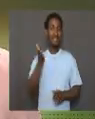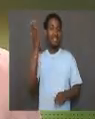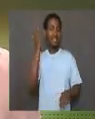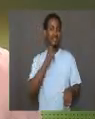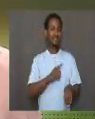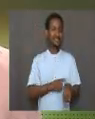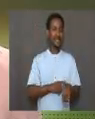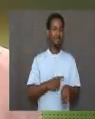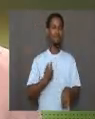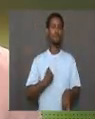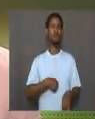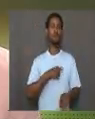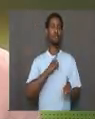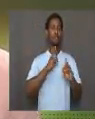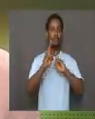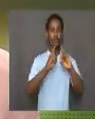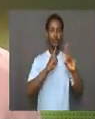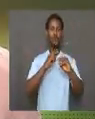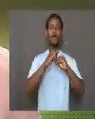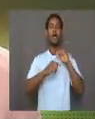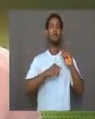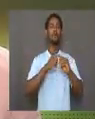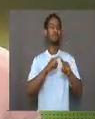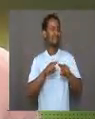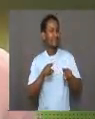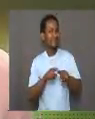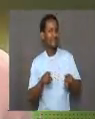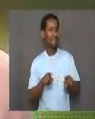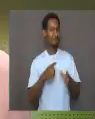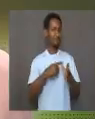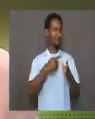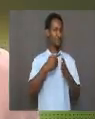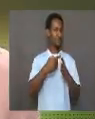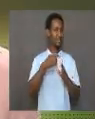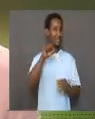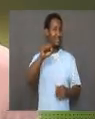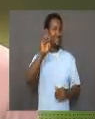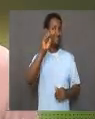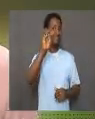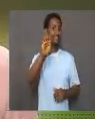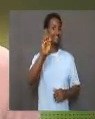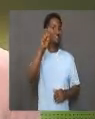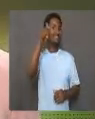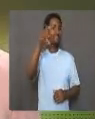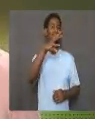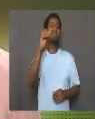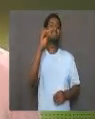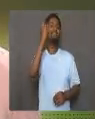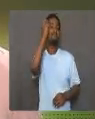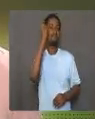Last time, we talked about the difference between sex and gender.